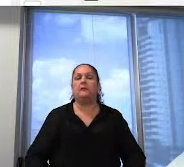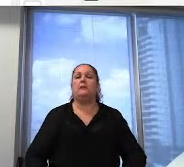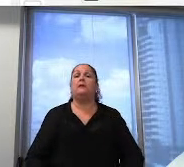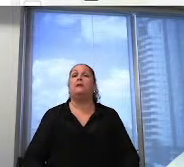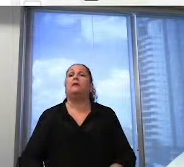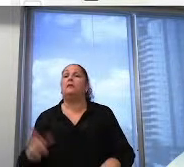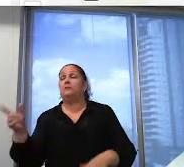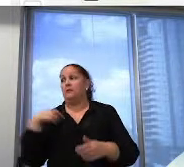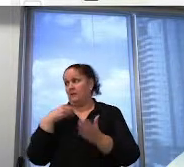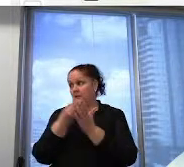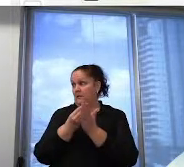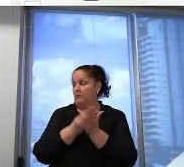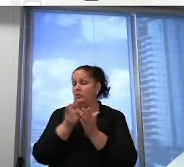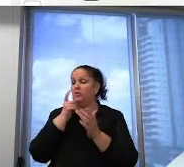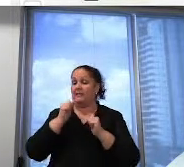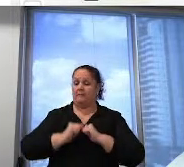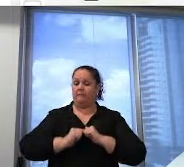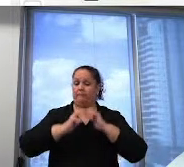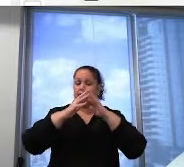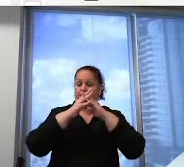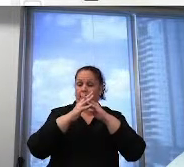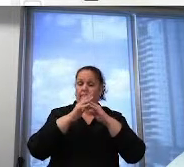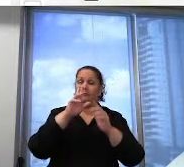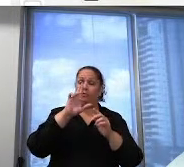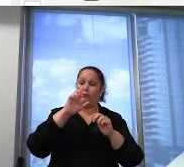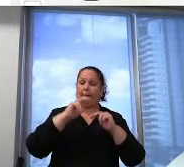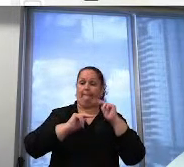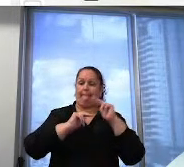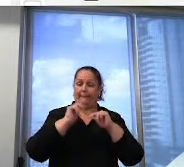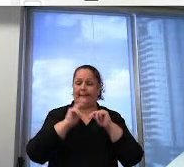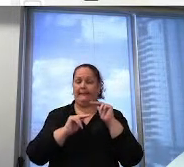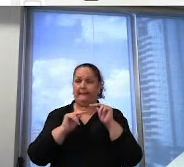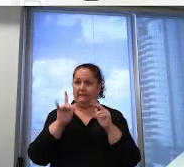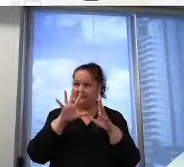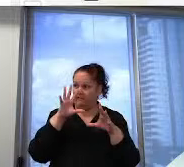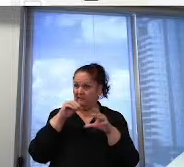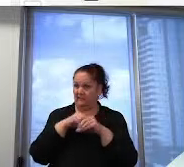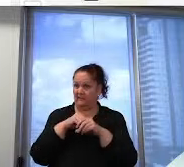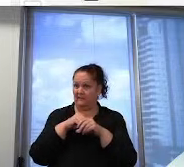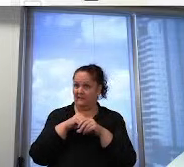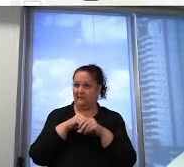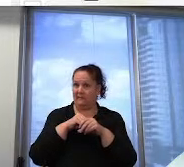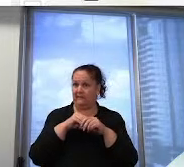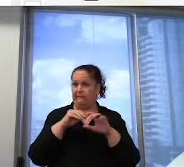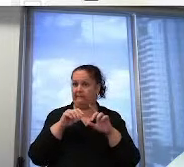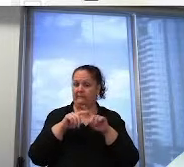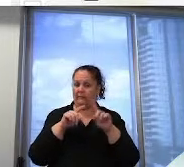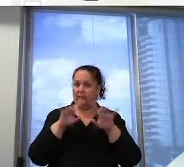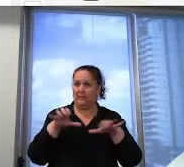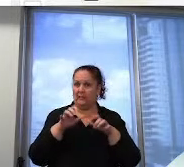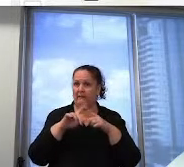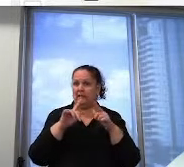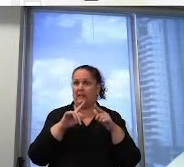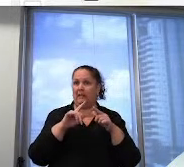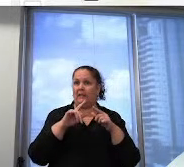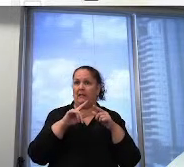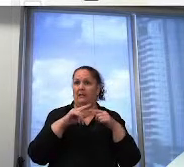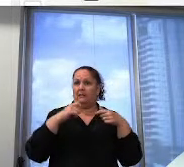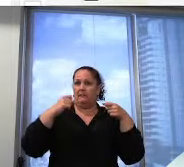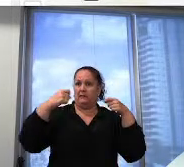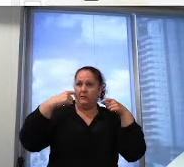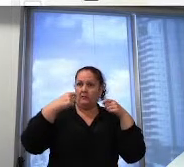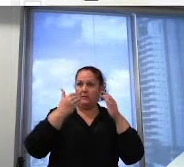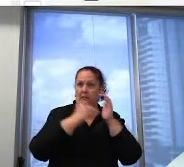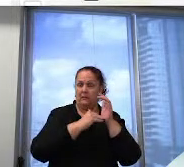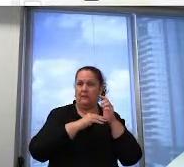And so when in the budget, when you say rebuild, does that include a range of activities? Like it could include